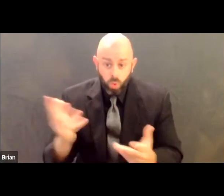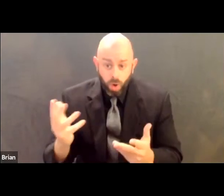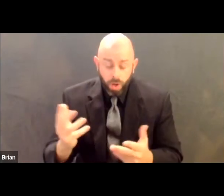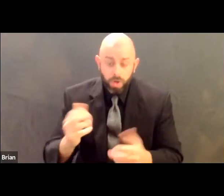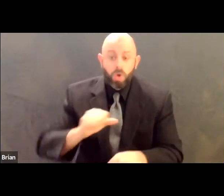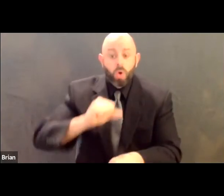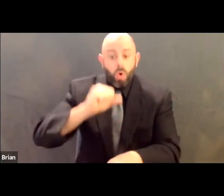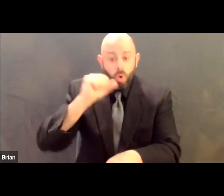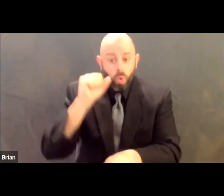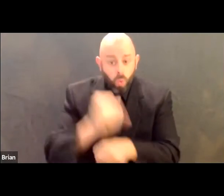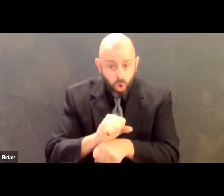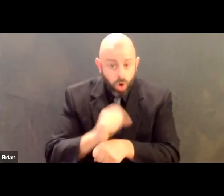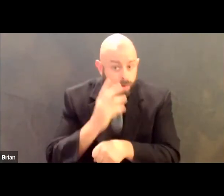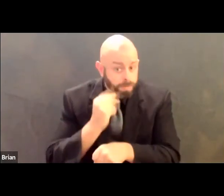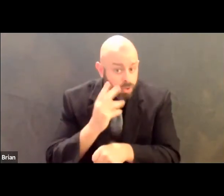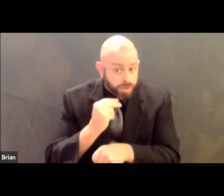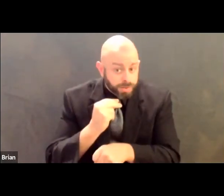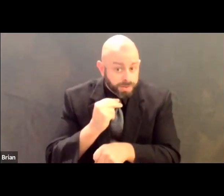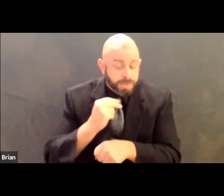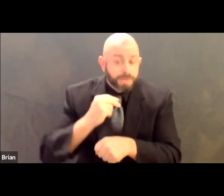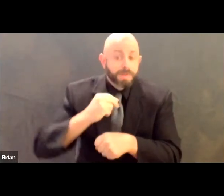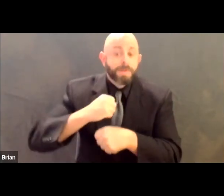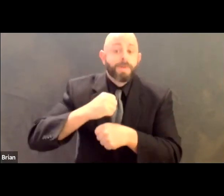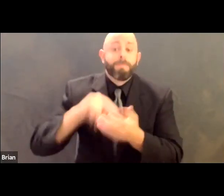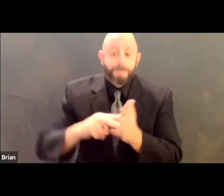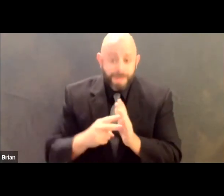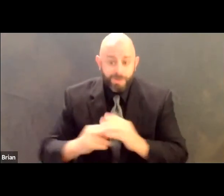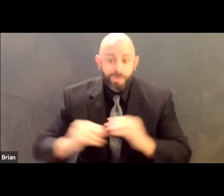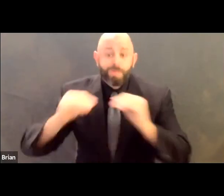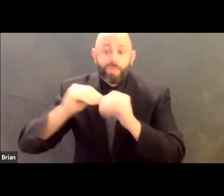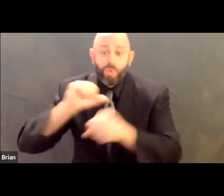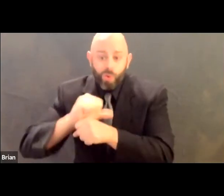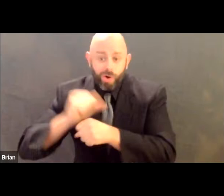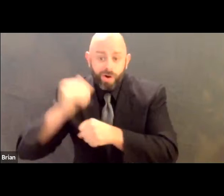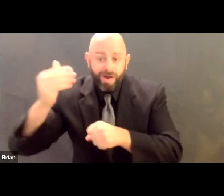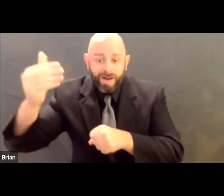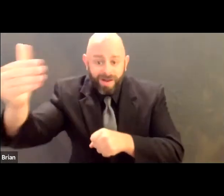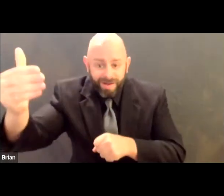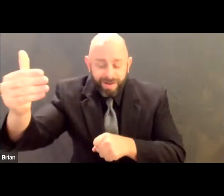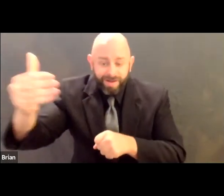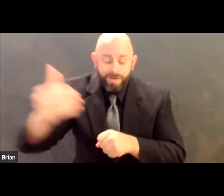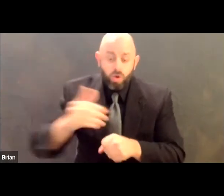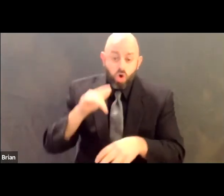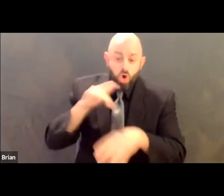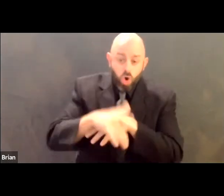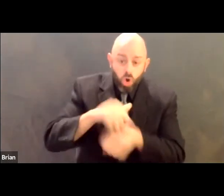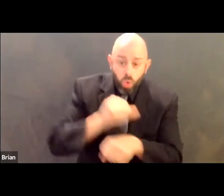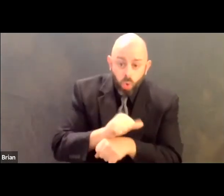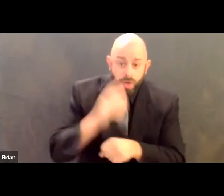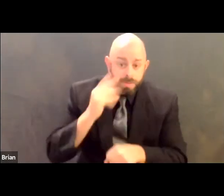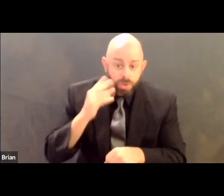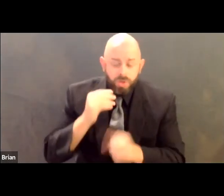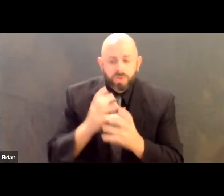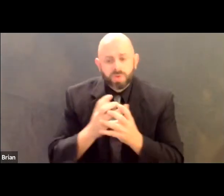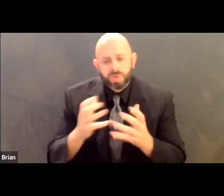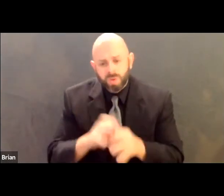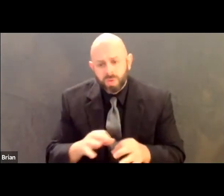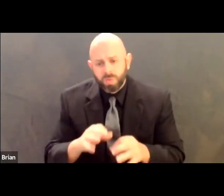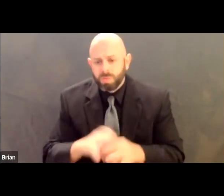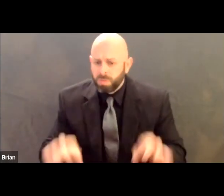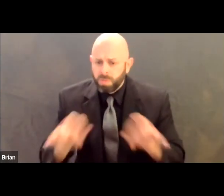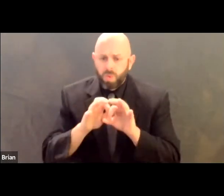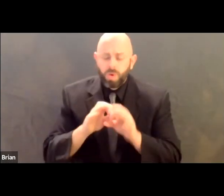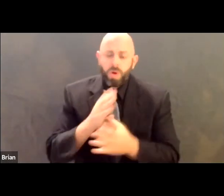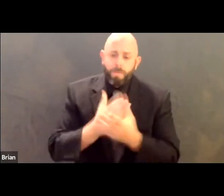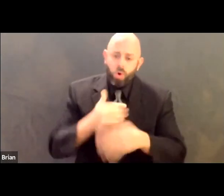work. The most important predictor of work is early work experience, doing part-time jobs after school, in